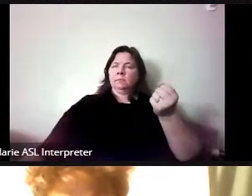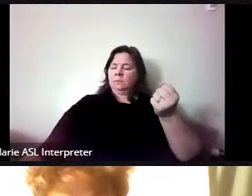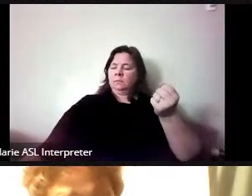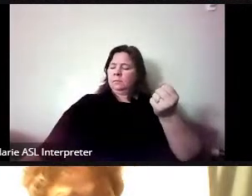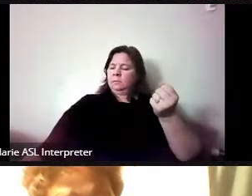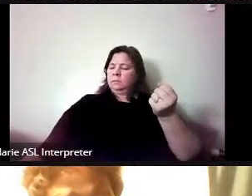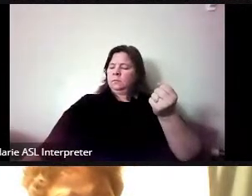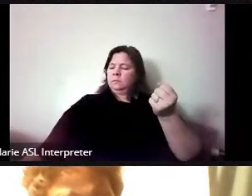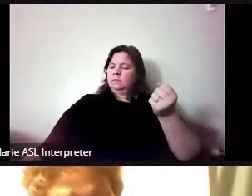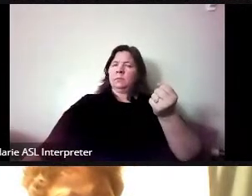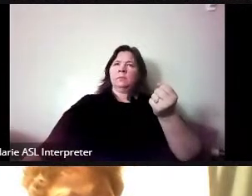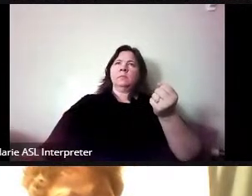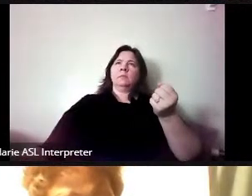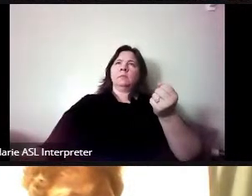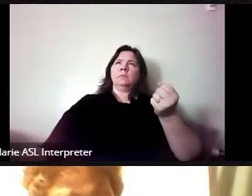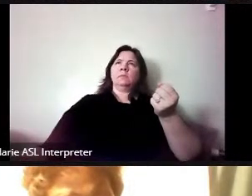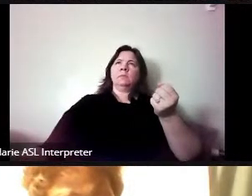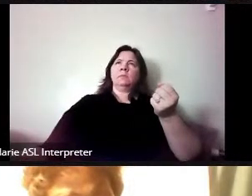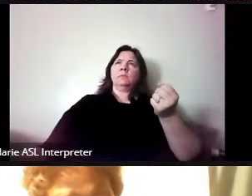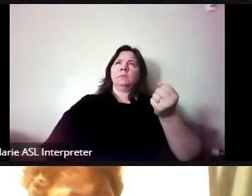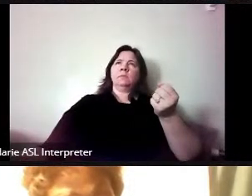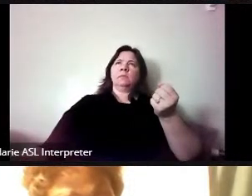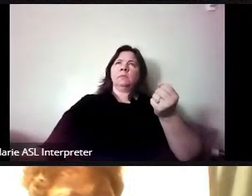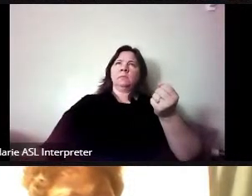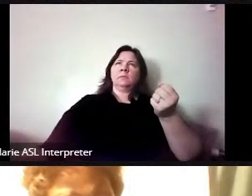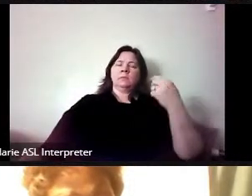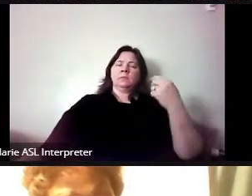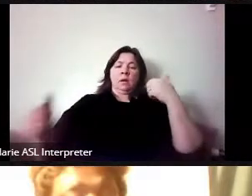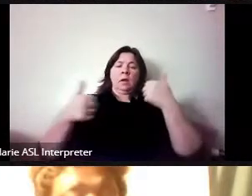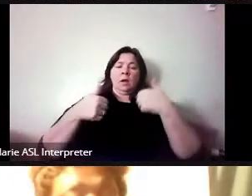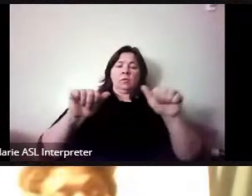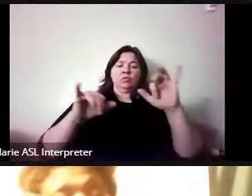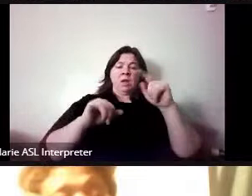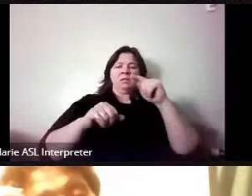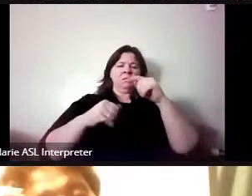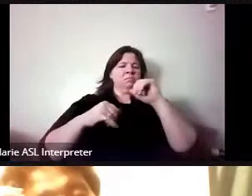but it doesn't. It does not work.